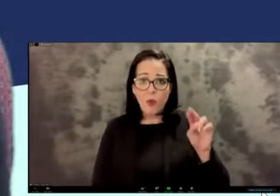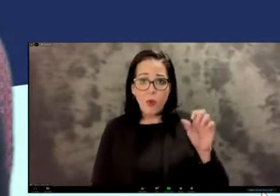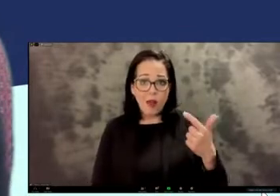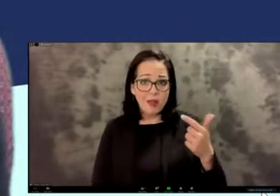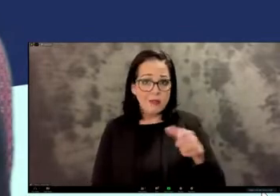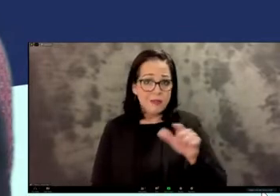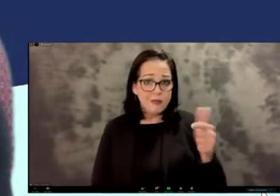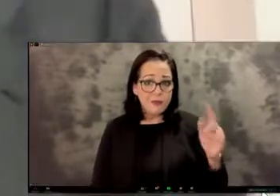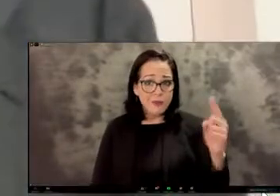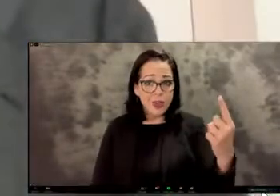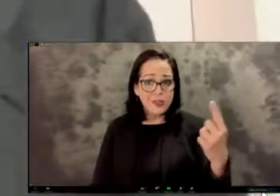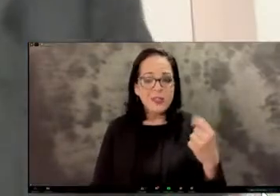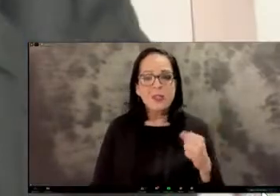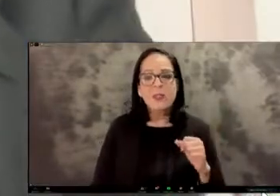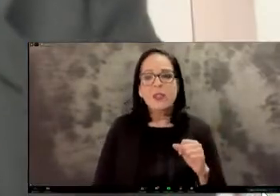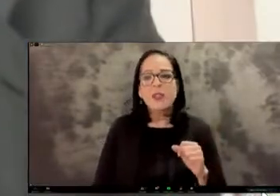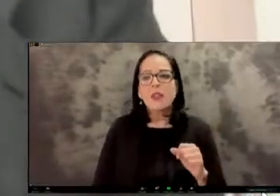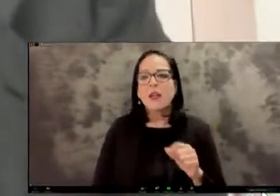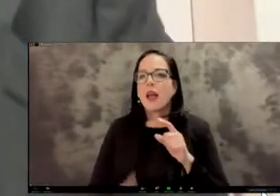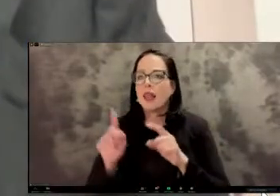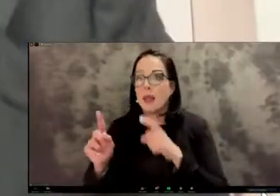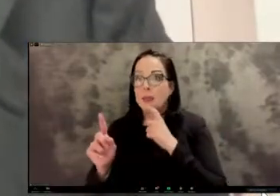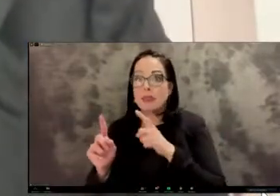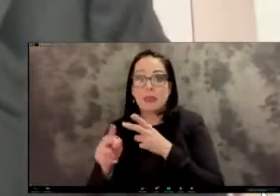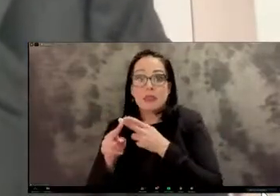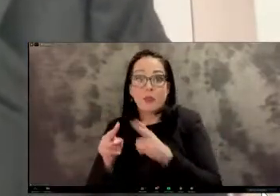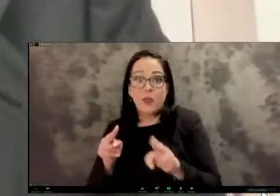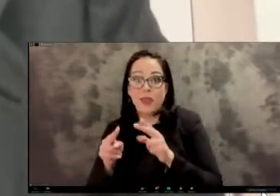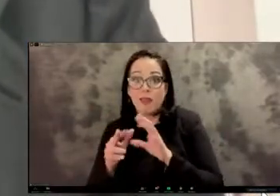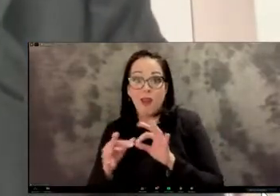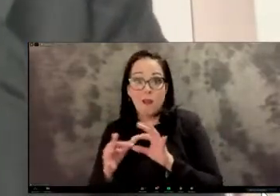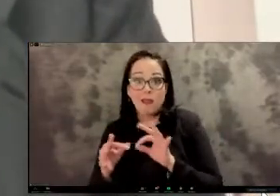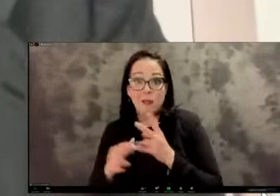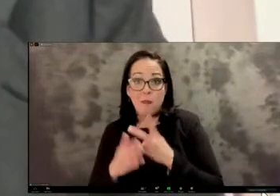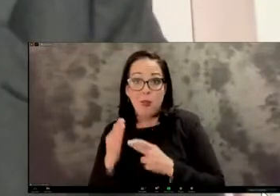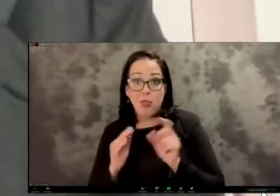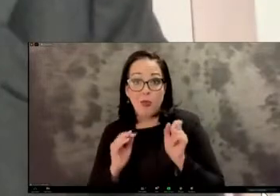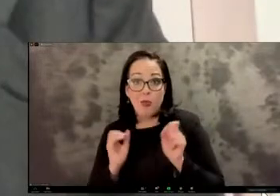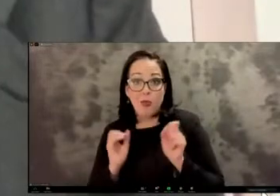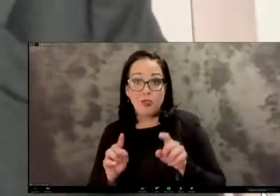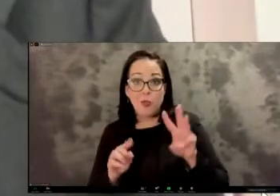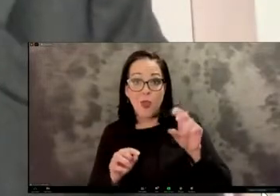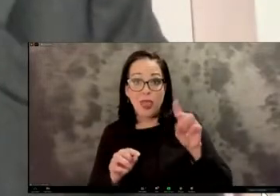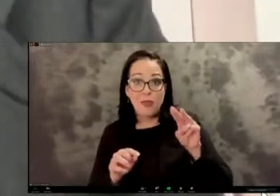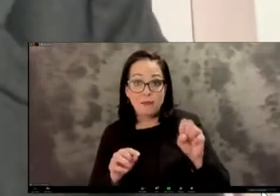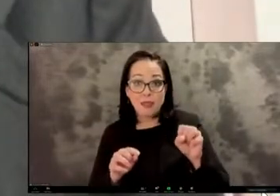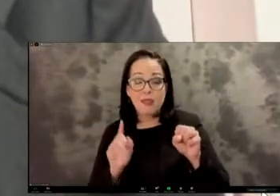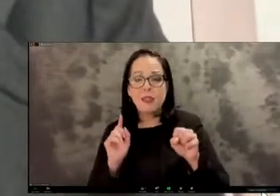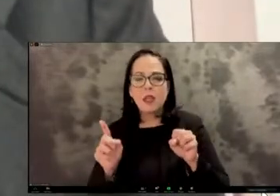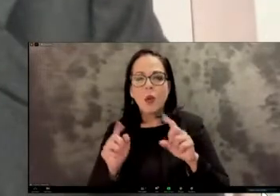word. Let me say quick comments on both questions. One is,